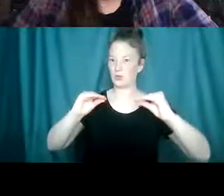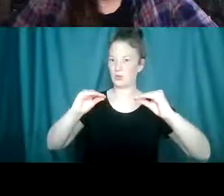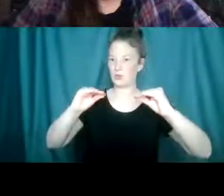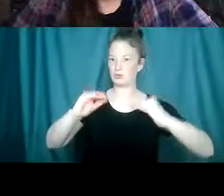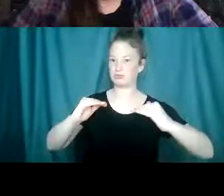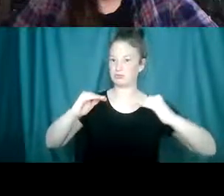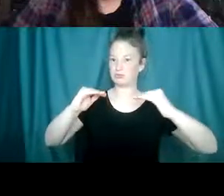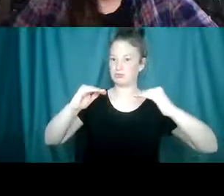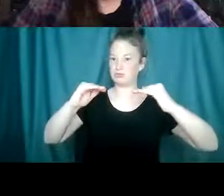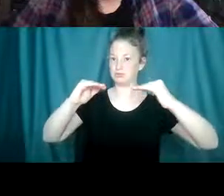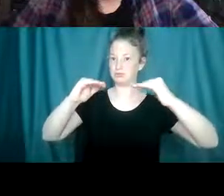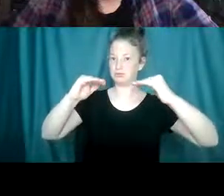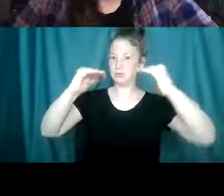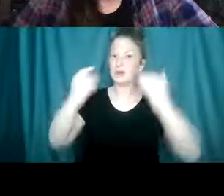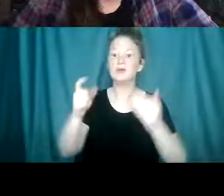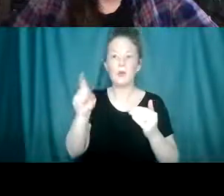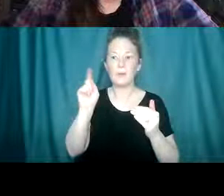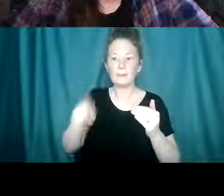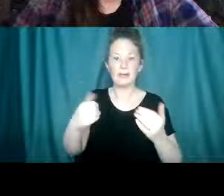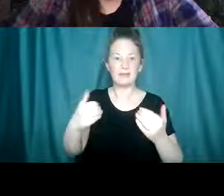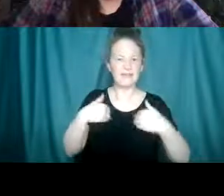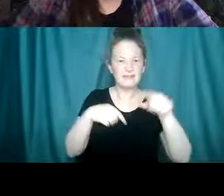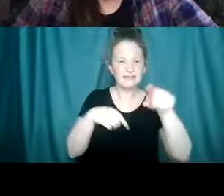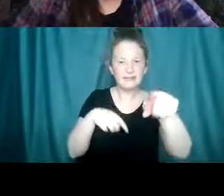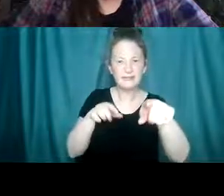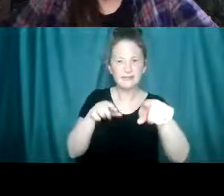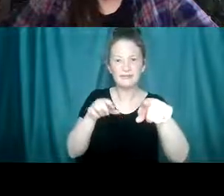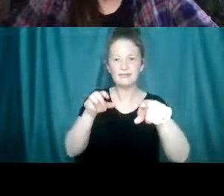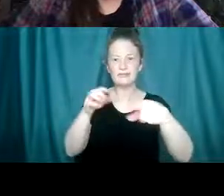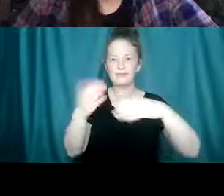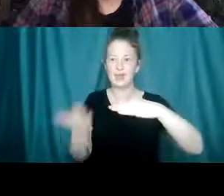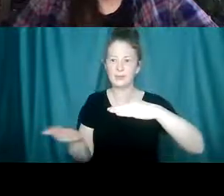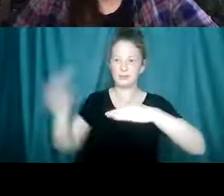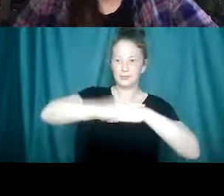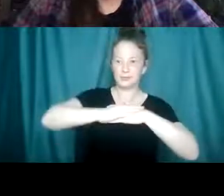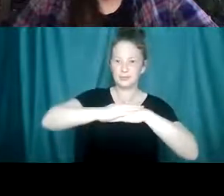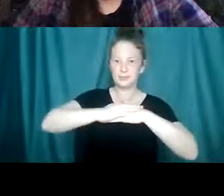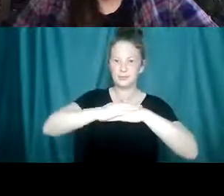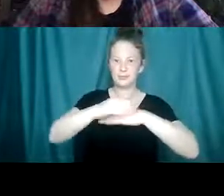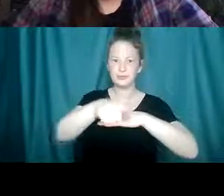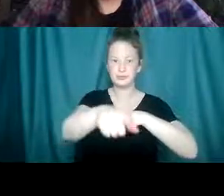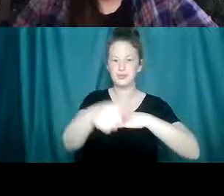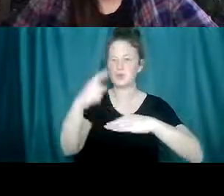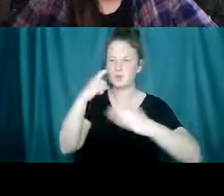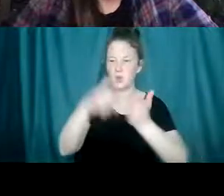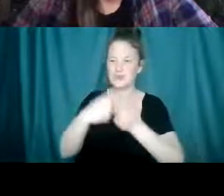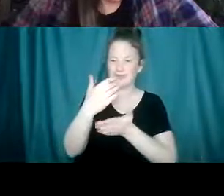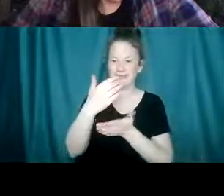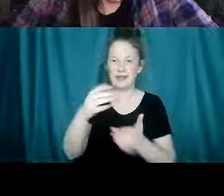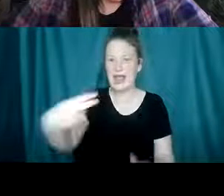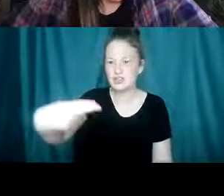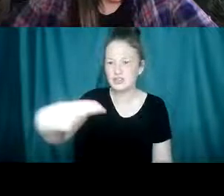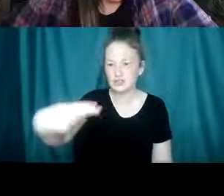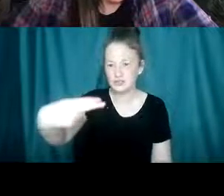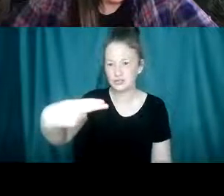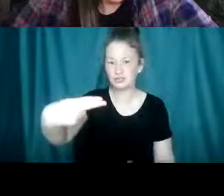on top of it. Like in this case, it's the layer A. Just notice every structure has a layer A. If you